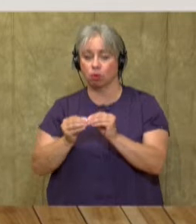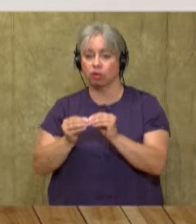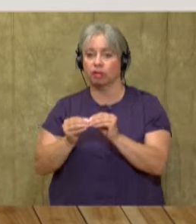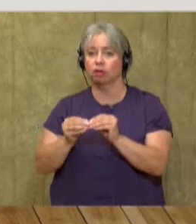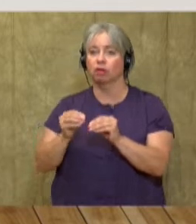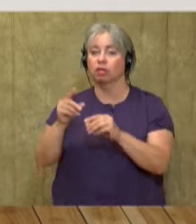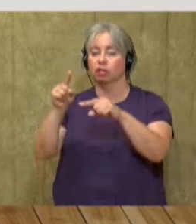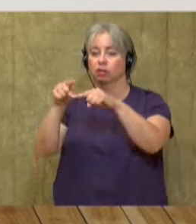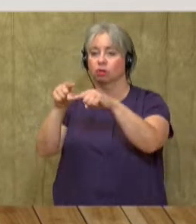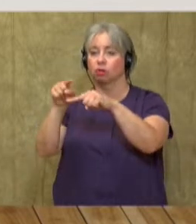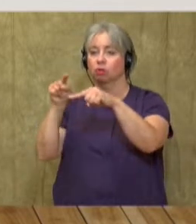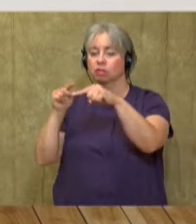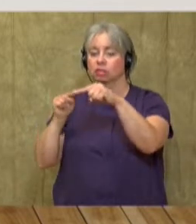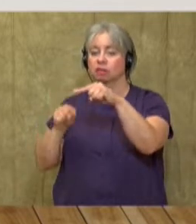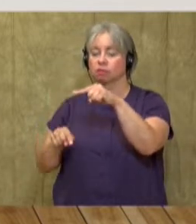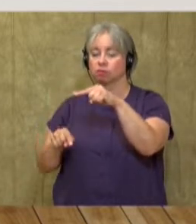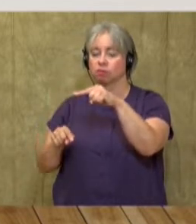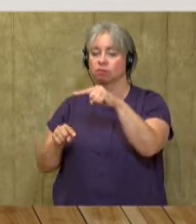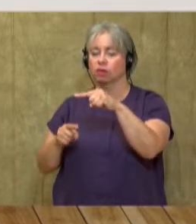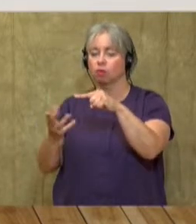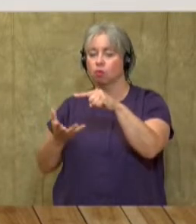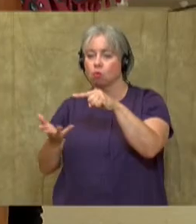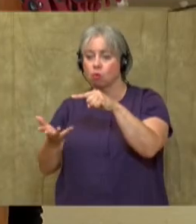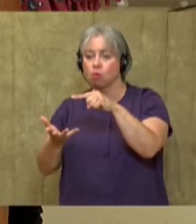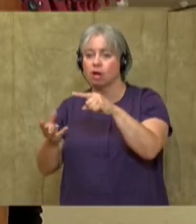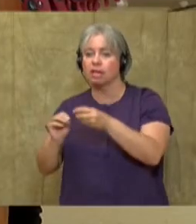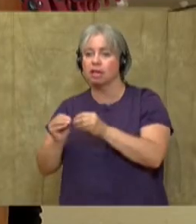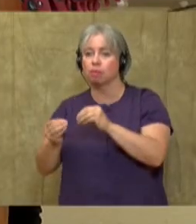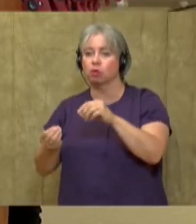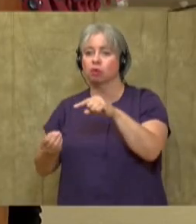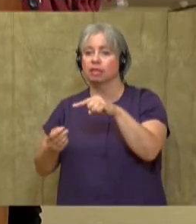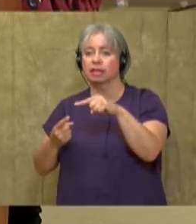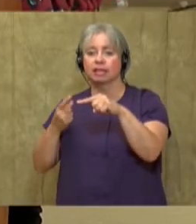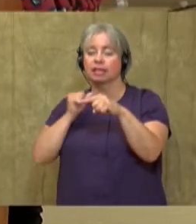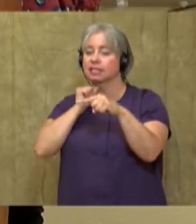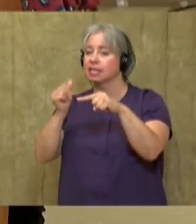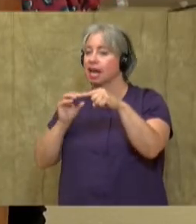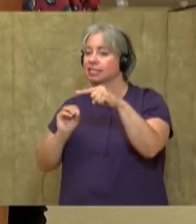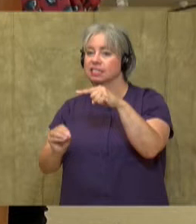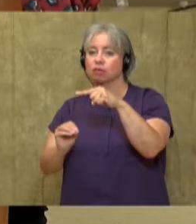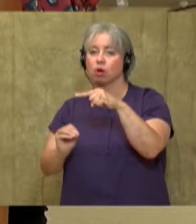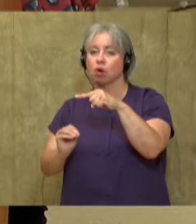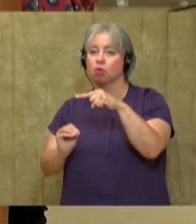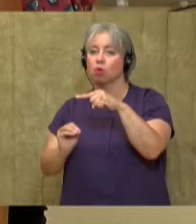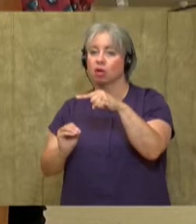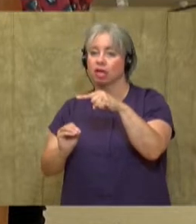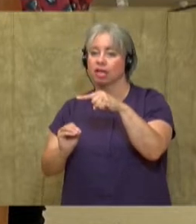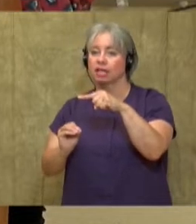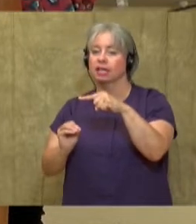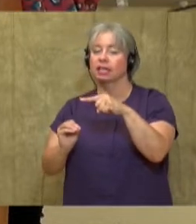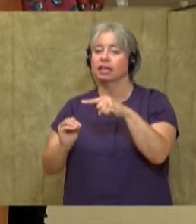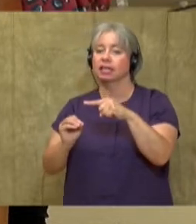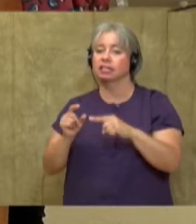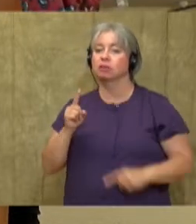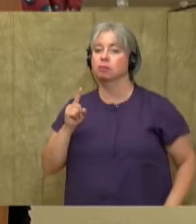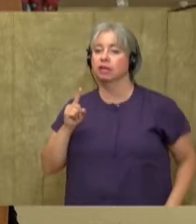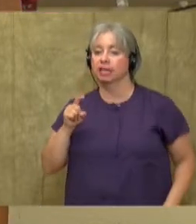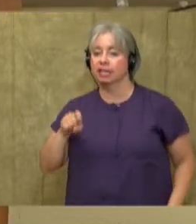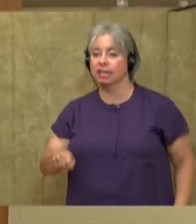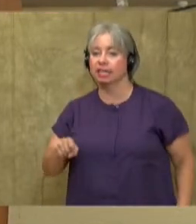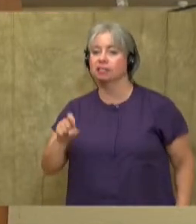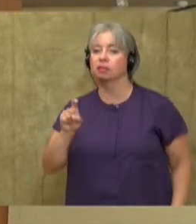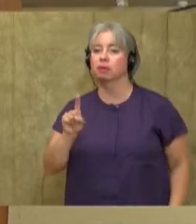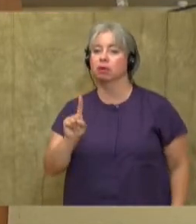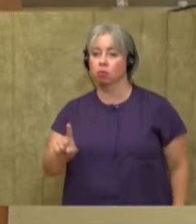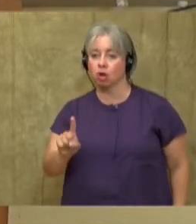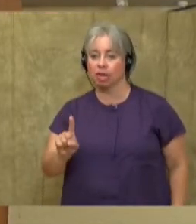number? And a lot of kids get confused with this. They think it's 0, but it actually needs to go over 1, because that's